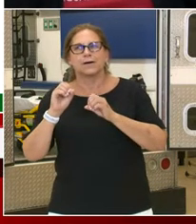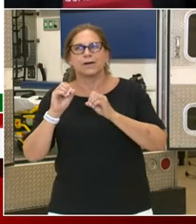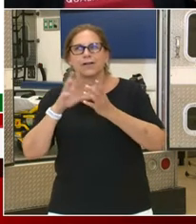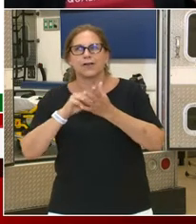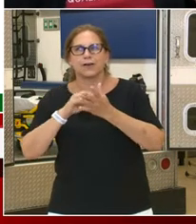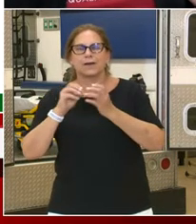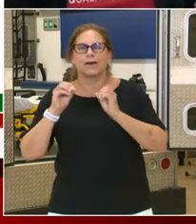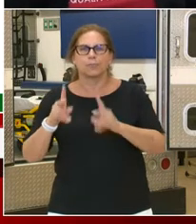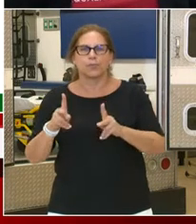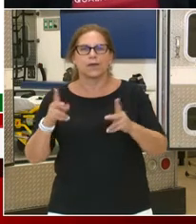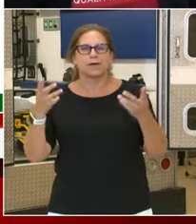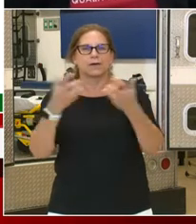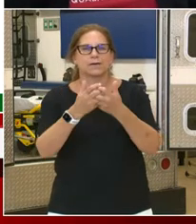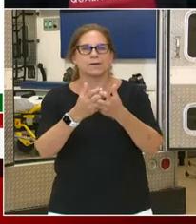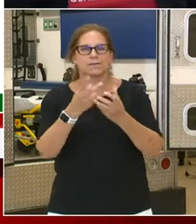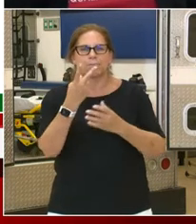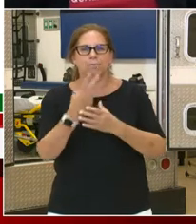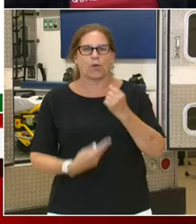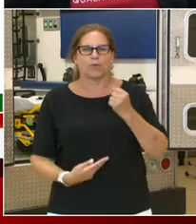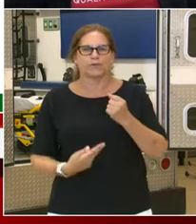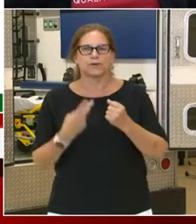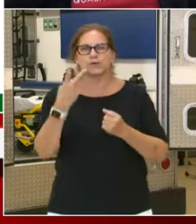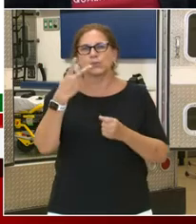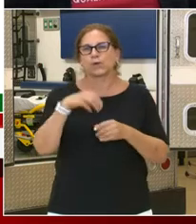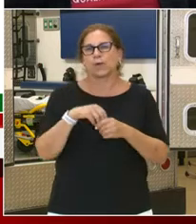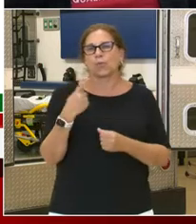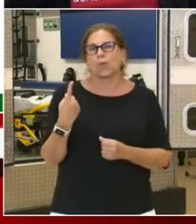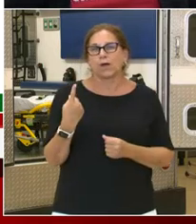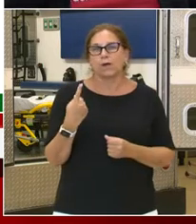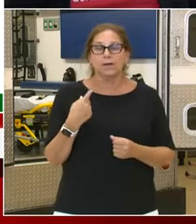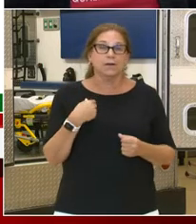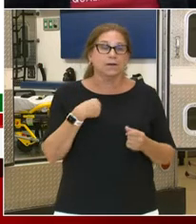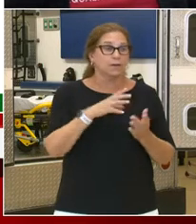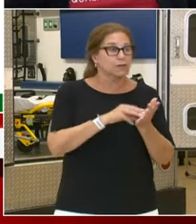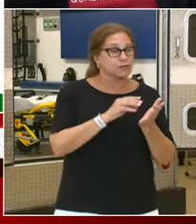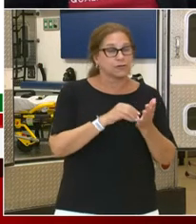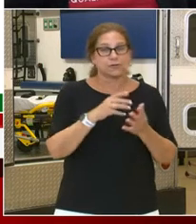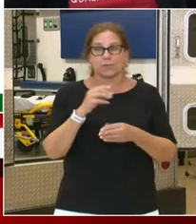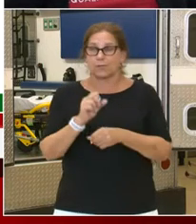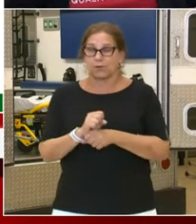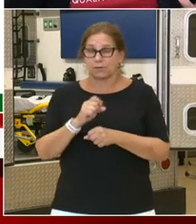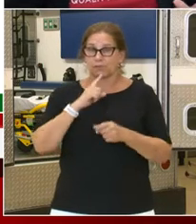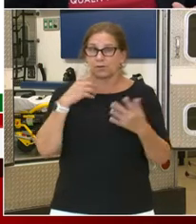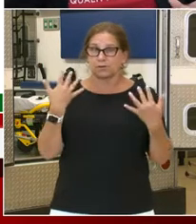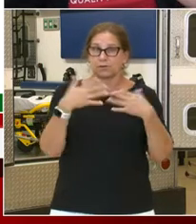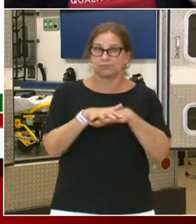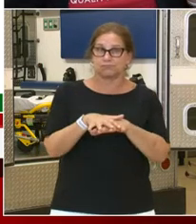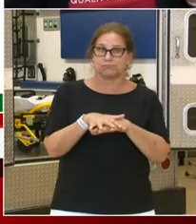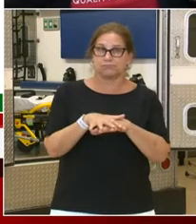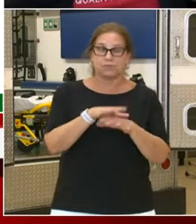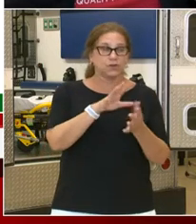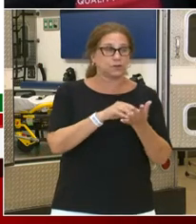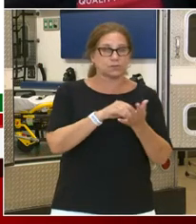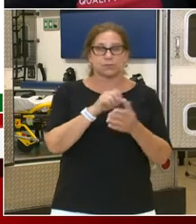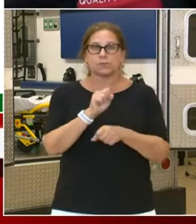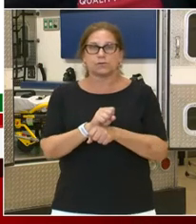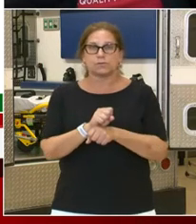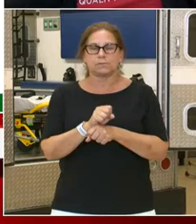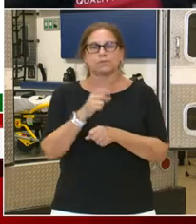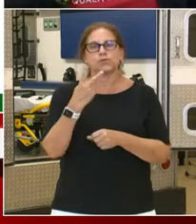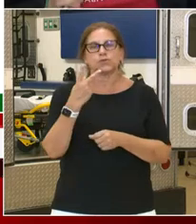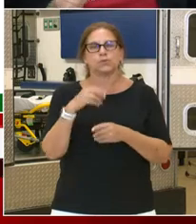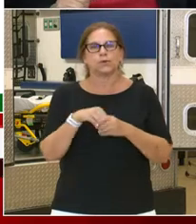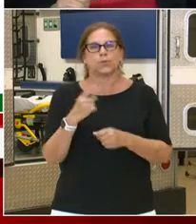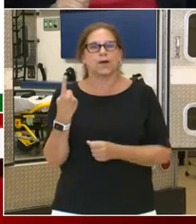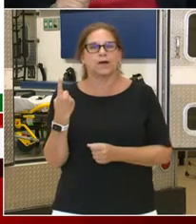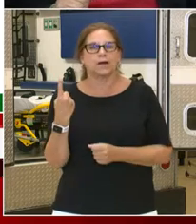to feel like they have to choose. So it expands the number of slots, and then it gives meaningful learn and earn